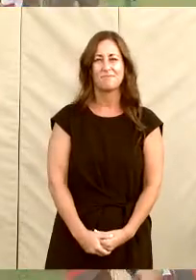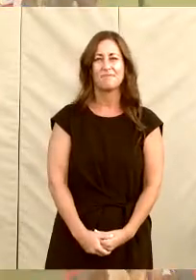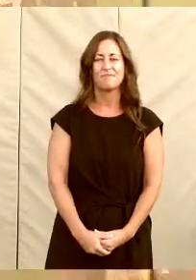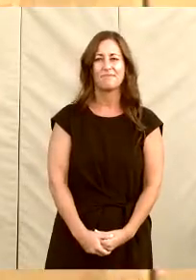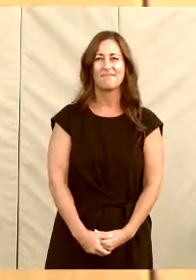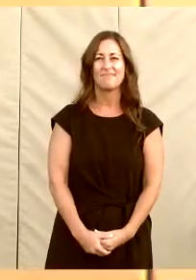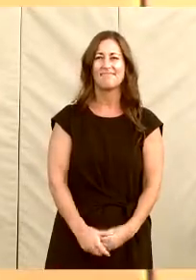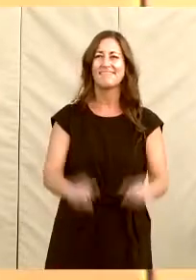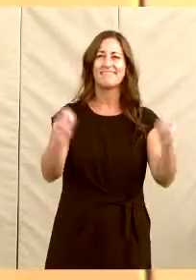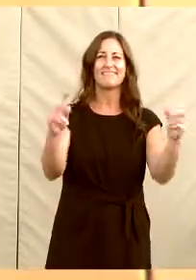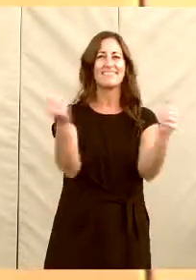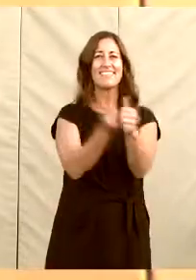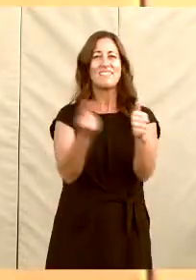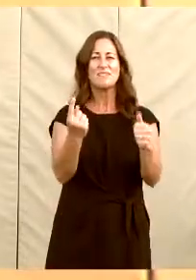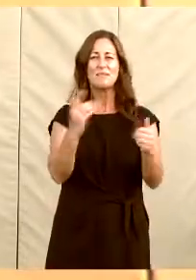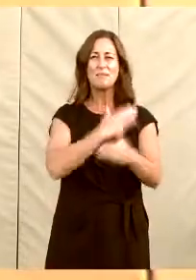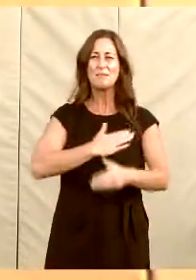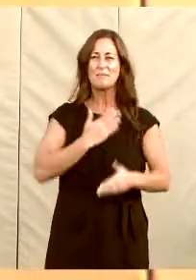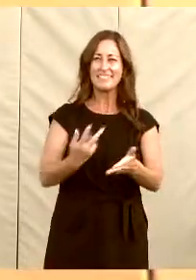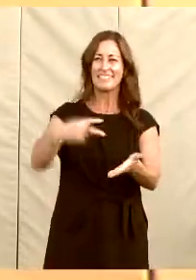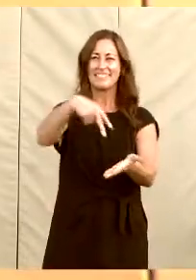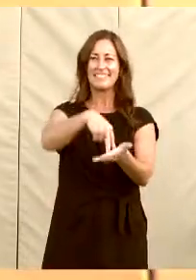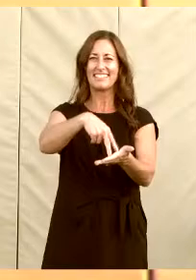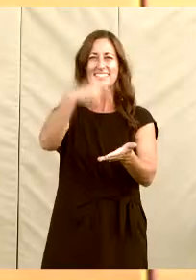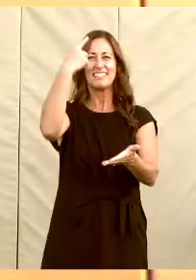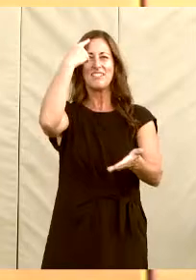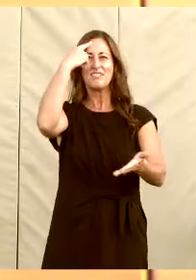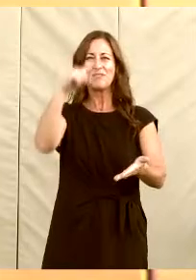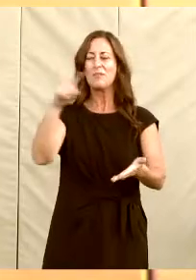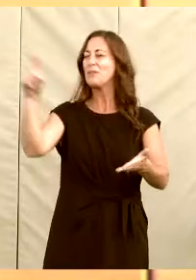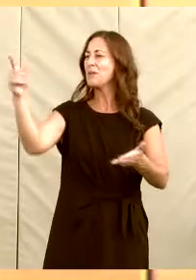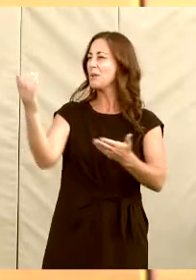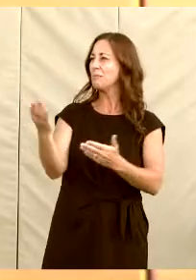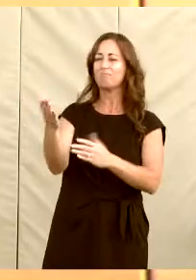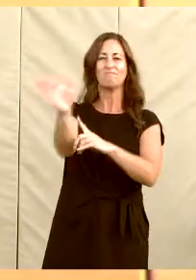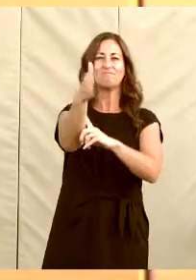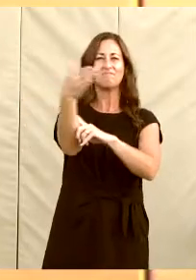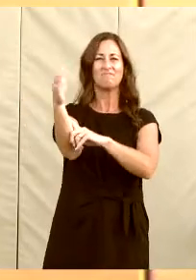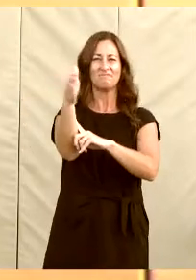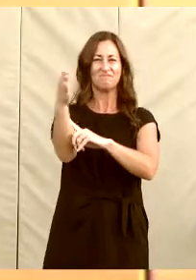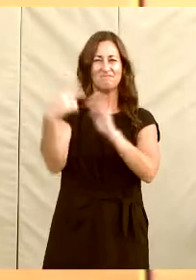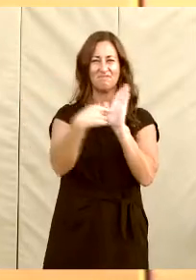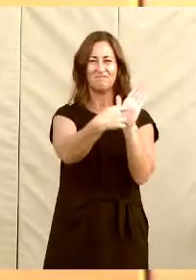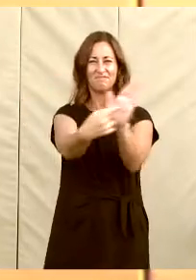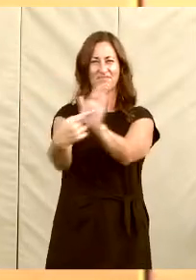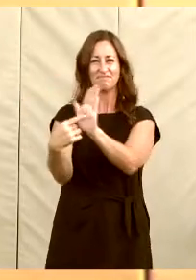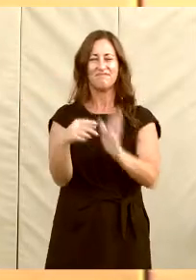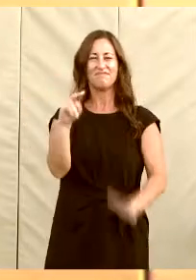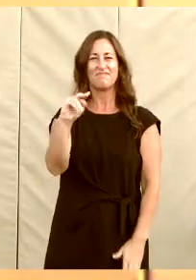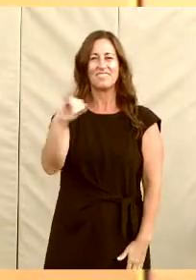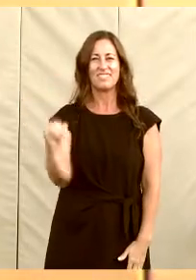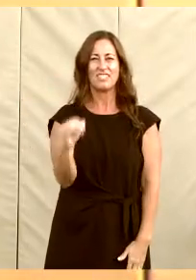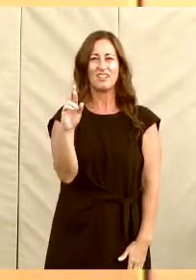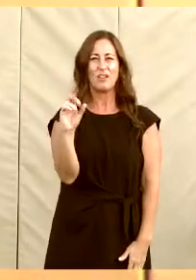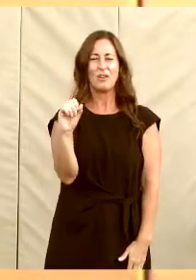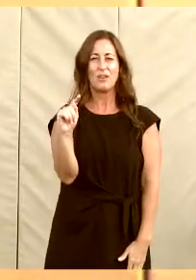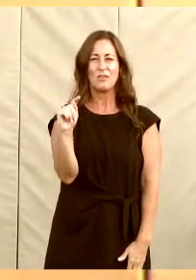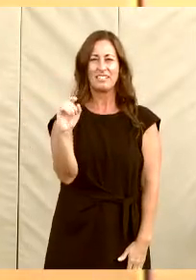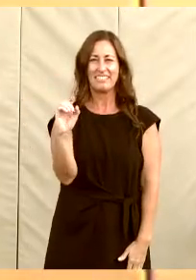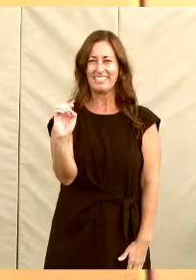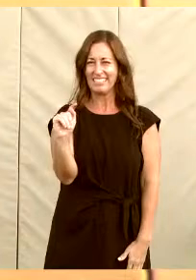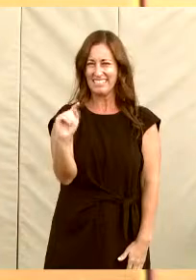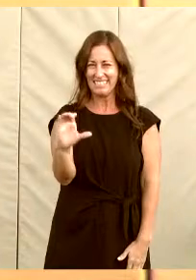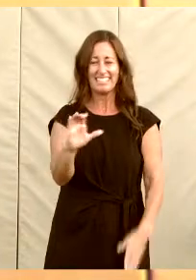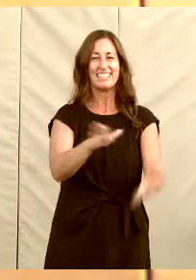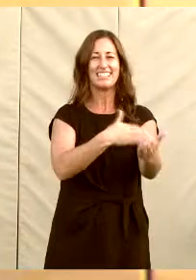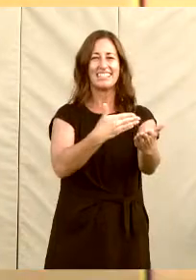Will everyone please stand for the presentation of colors by our NJROTC and the